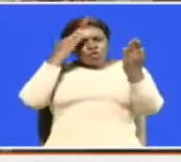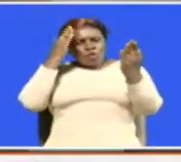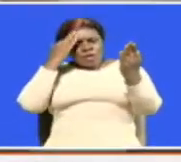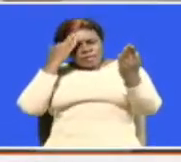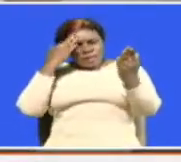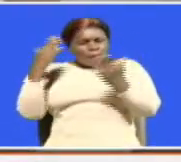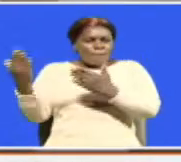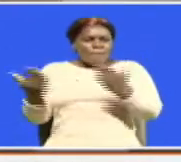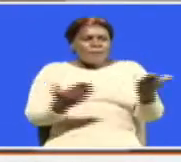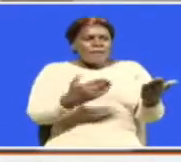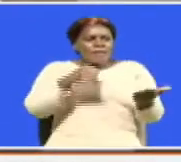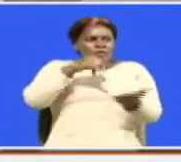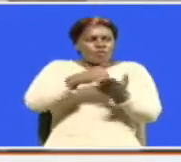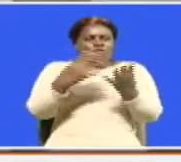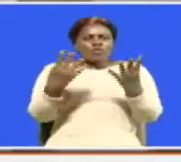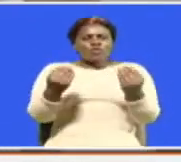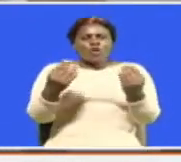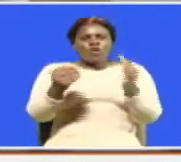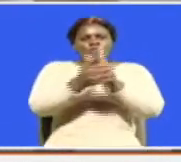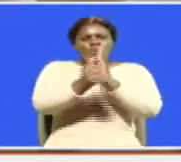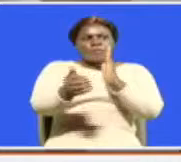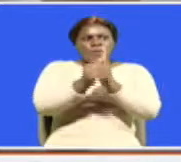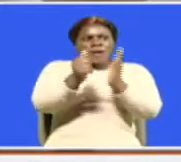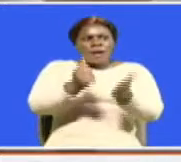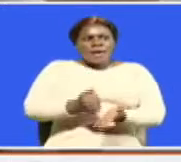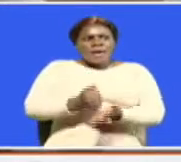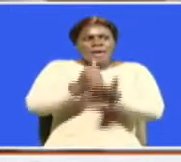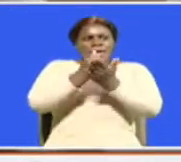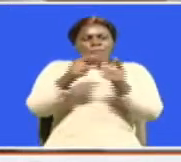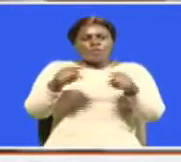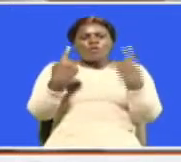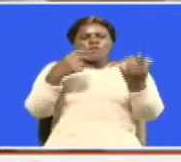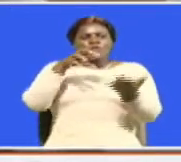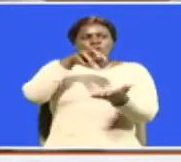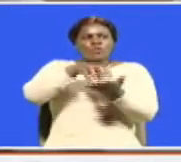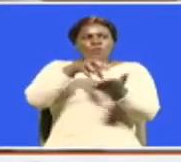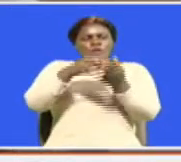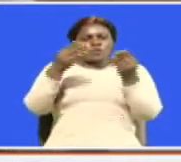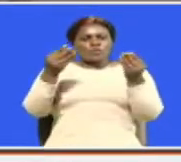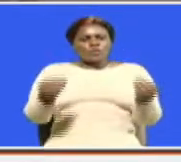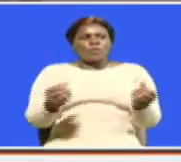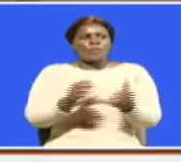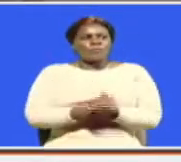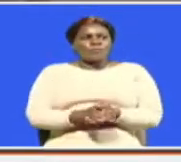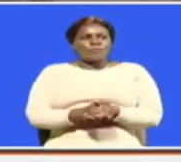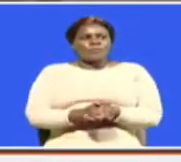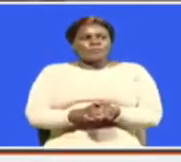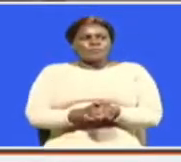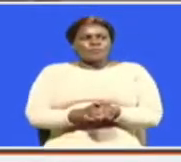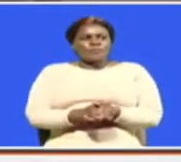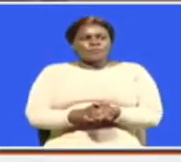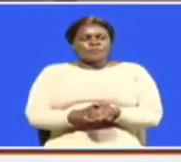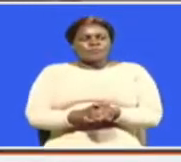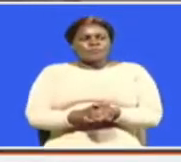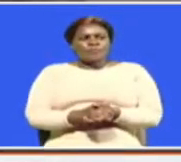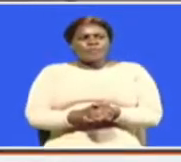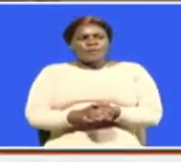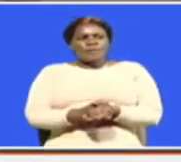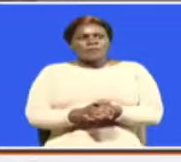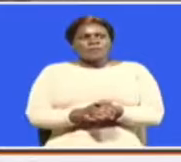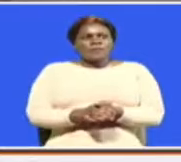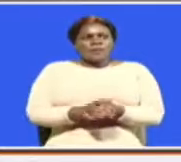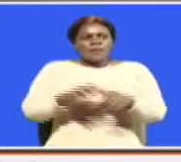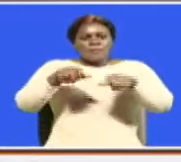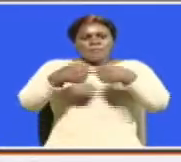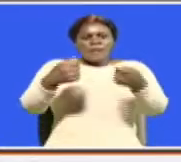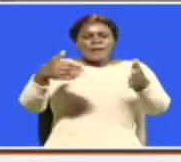they bring on board soft skills that help them handle conflict situations. Our reason to take Team Lion is, first of all, is to